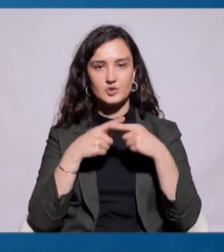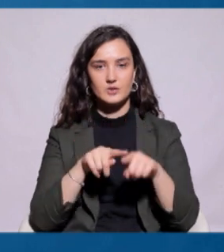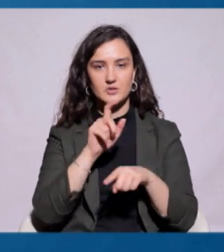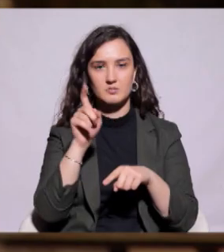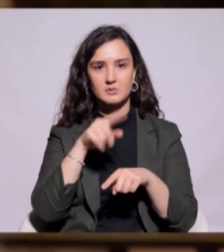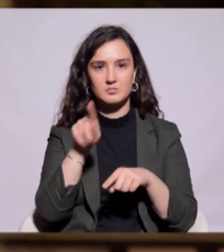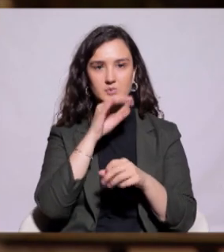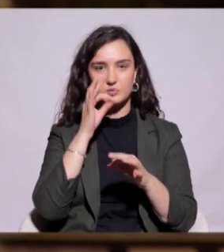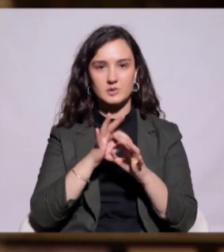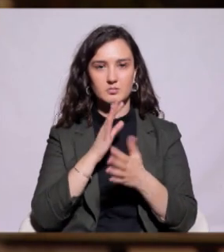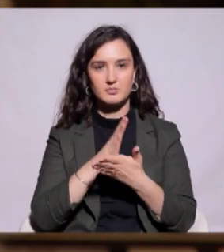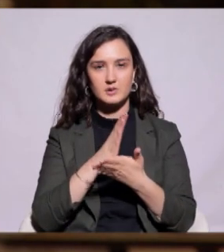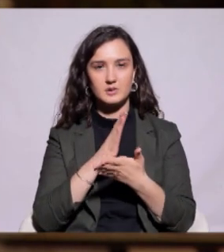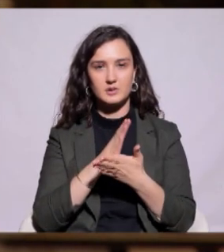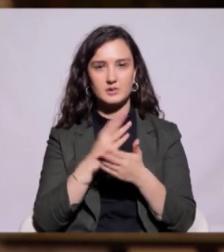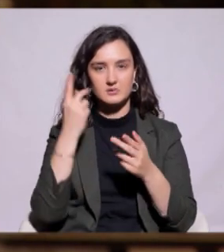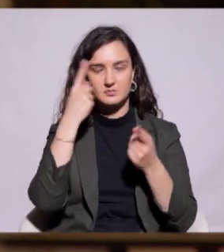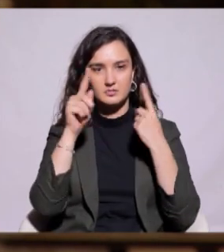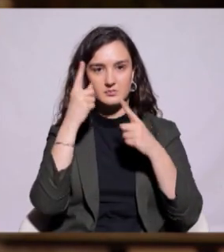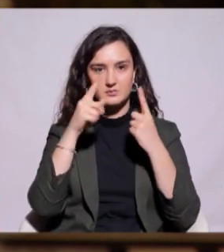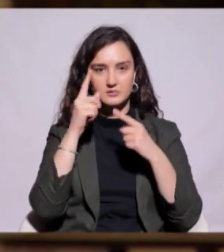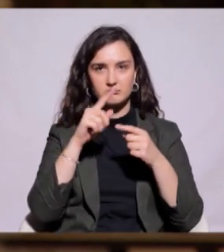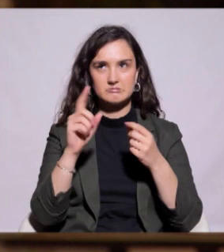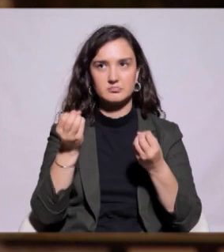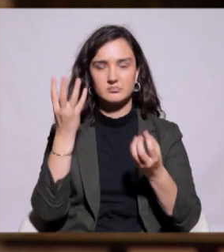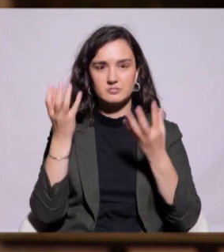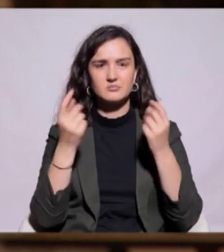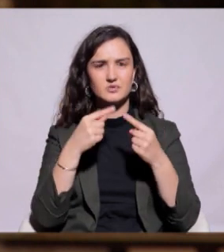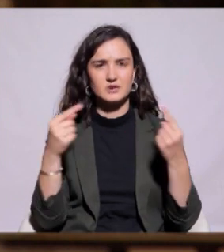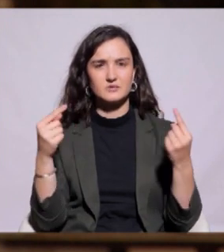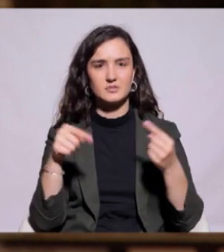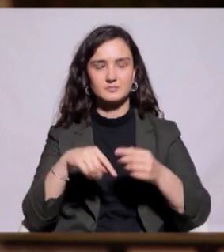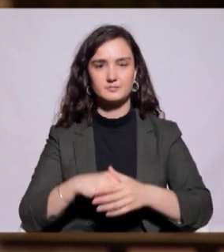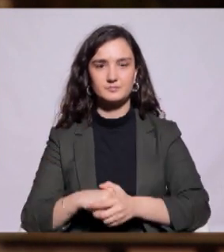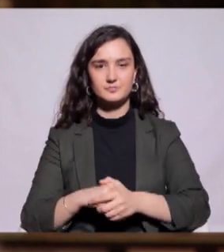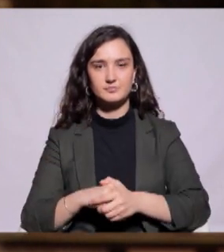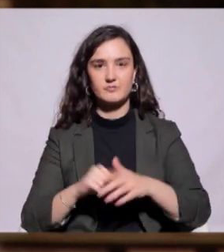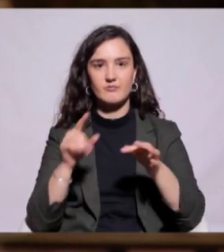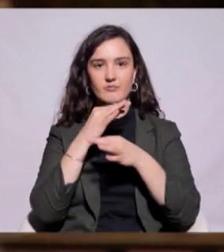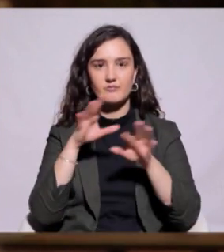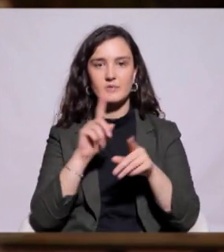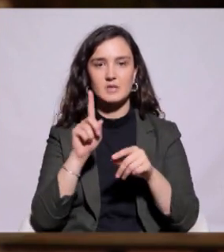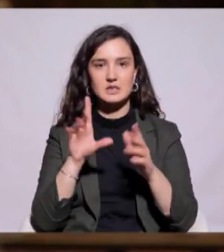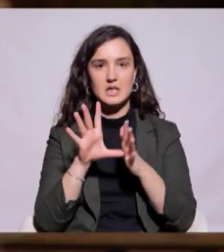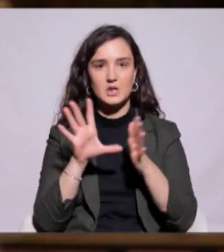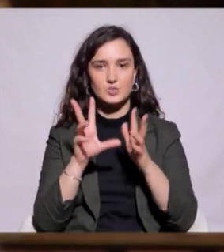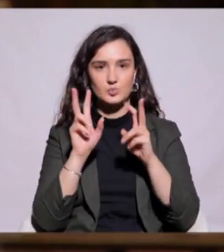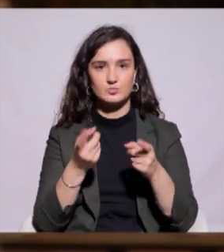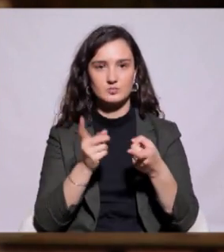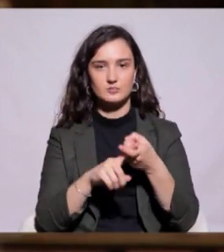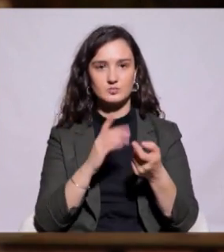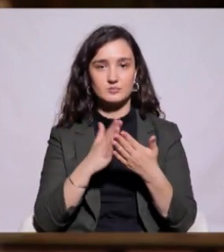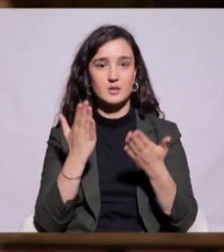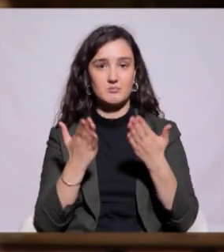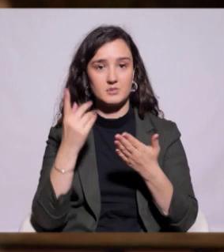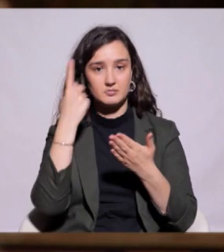people responsible for designing light bulbs and things of that nature. Anything that has to do with electricity is